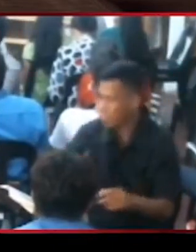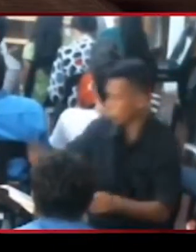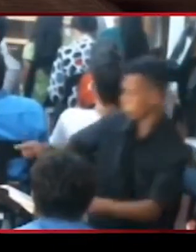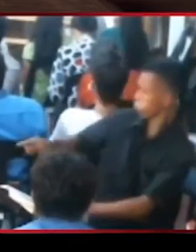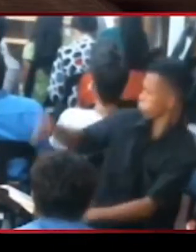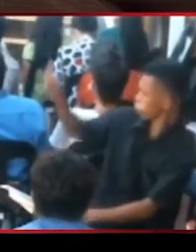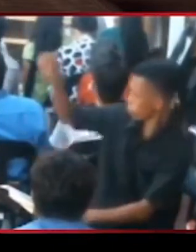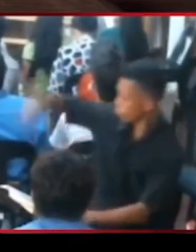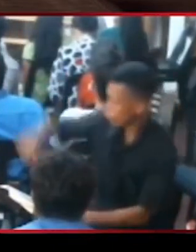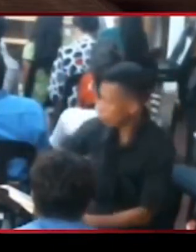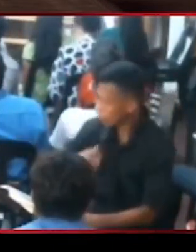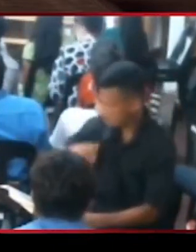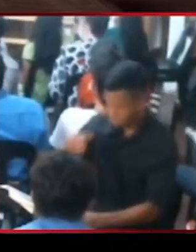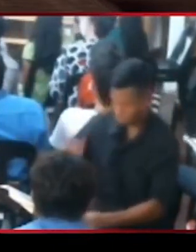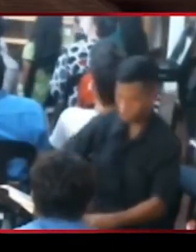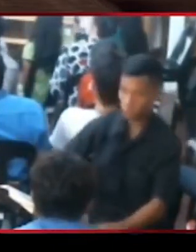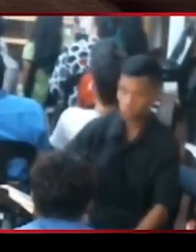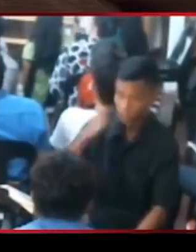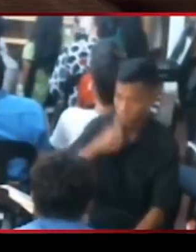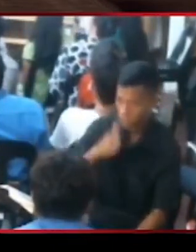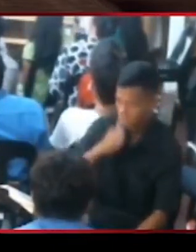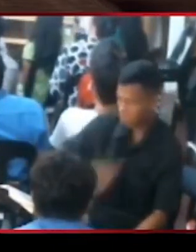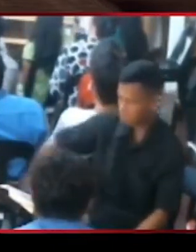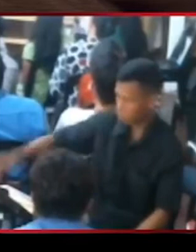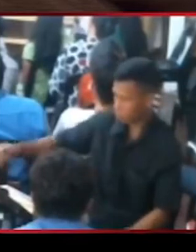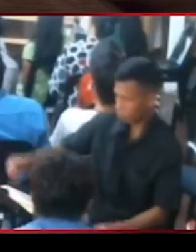should dress like a woman, and